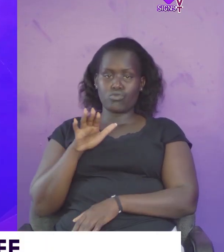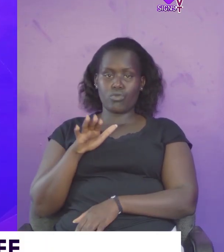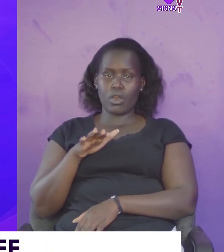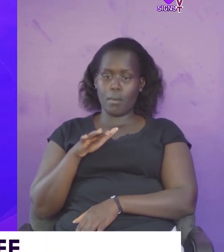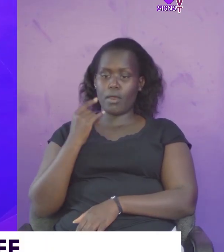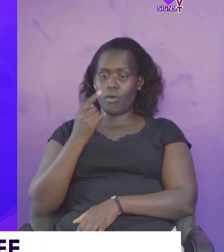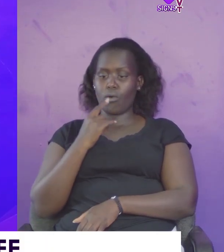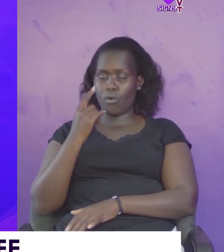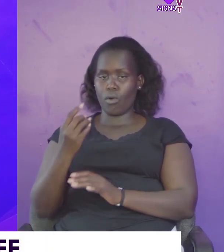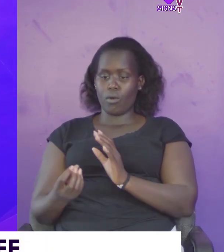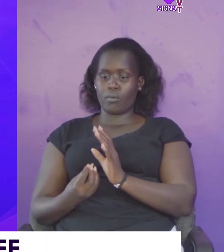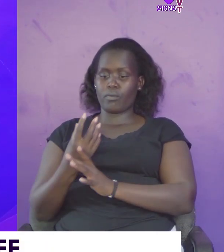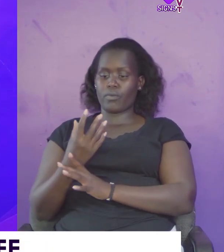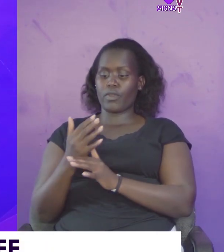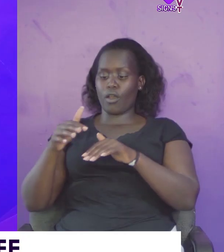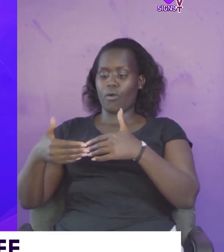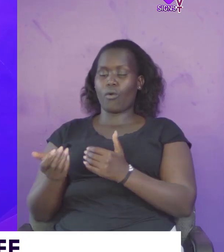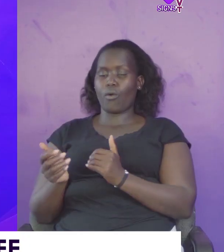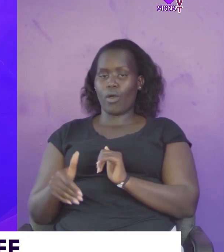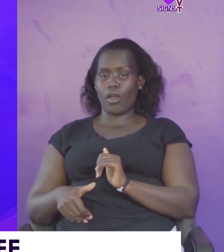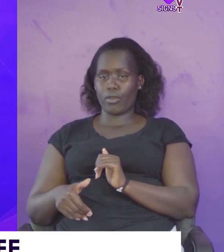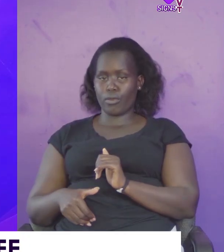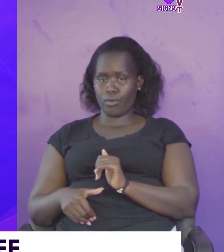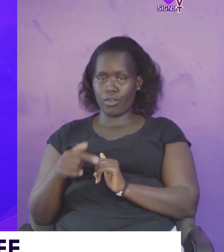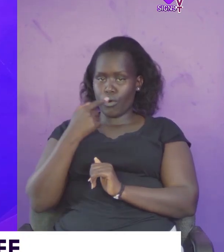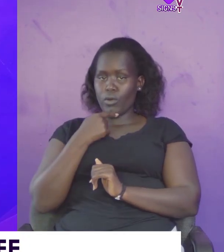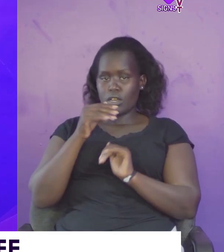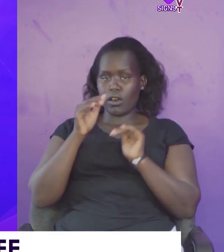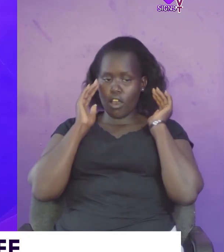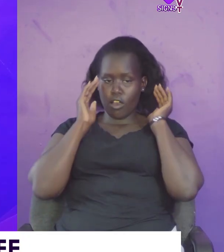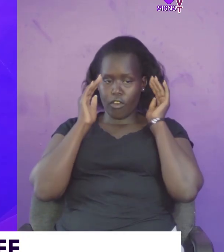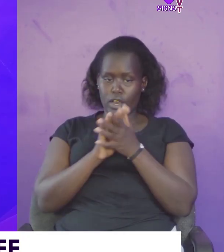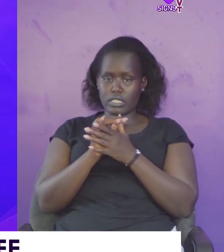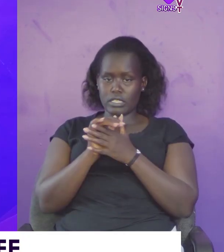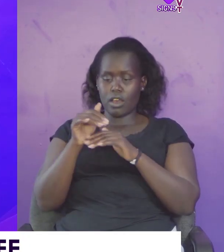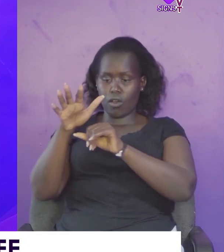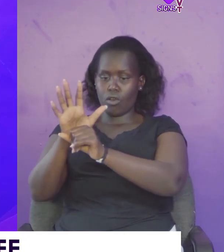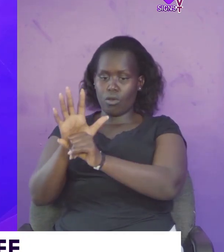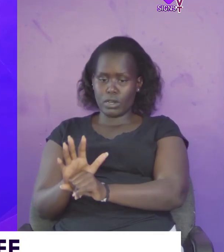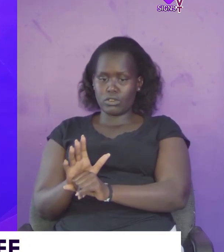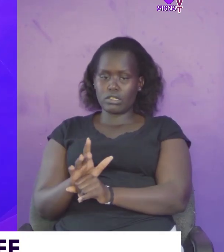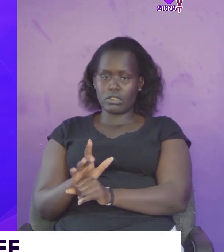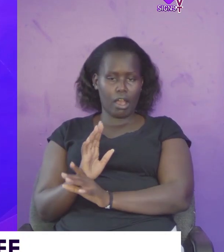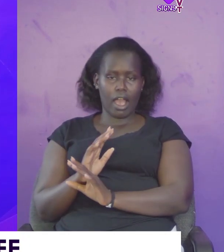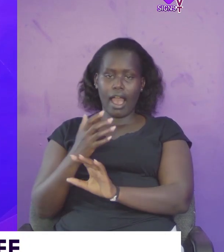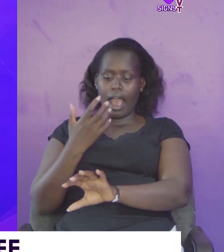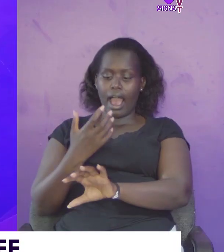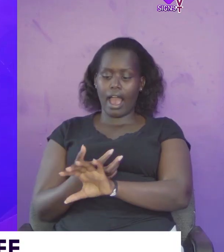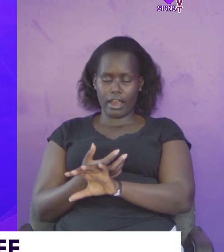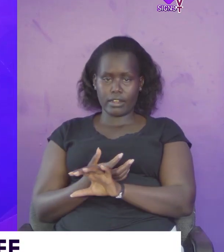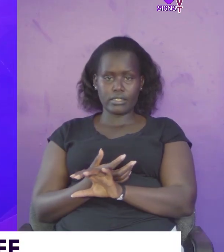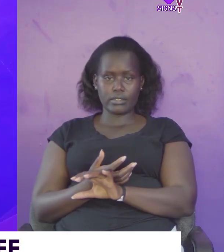that are rising, or a youth that seems to be focused. Oppression will always hit hard to confine them